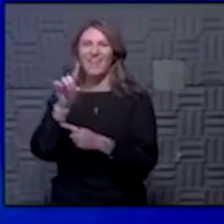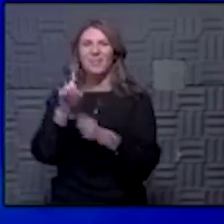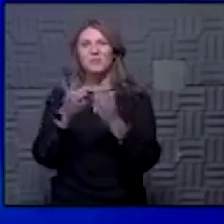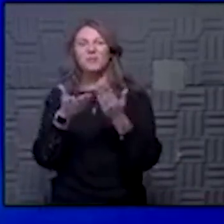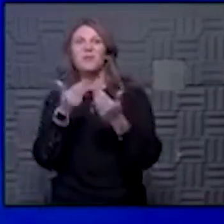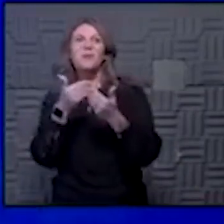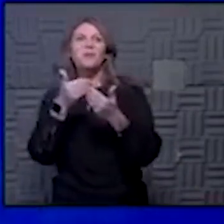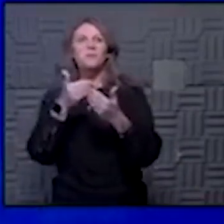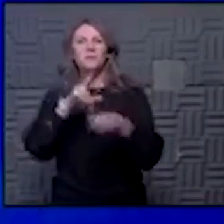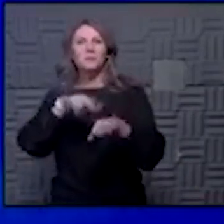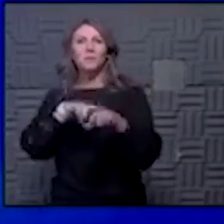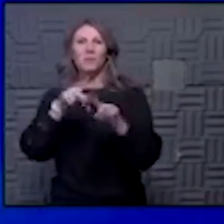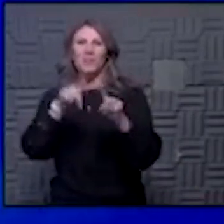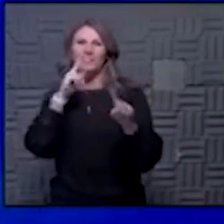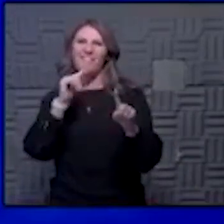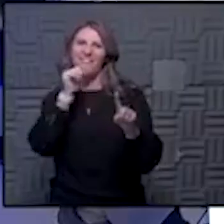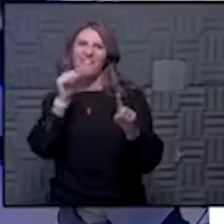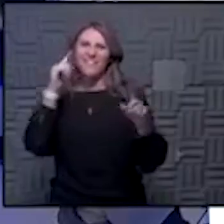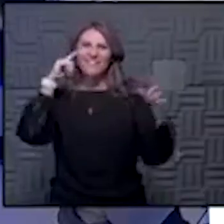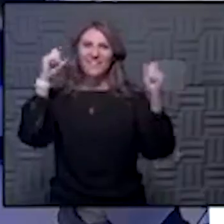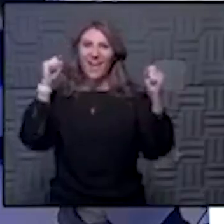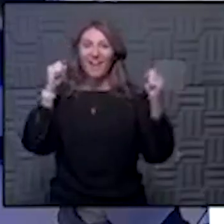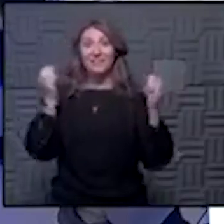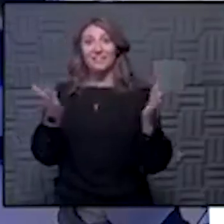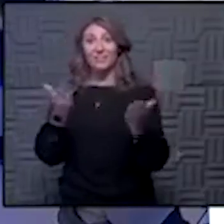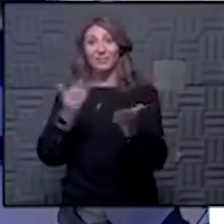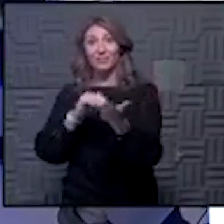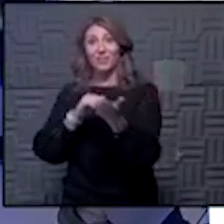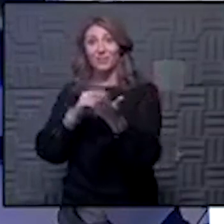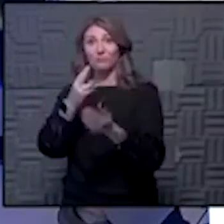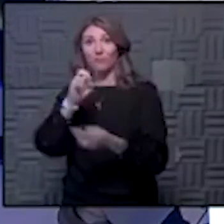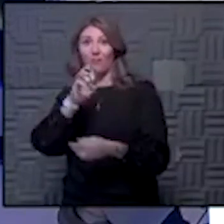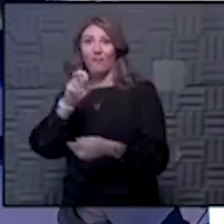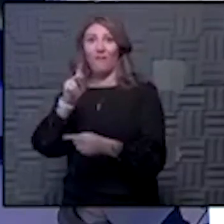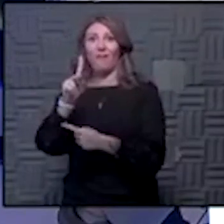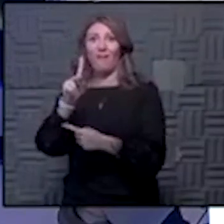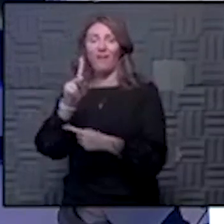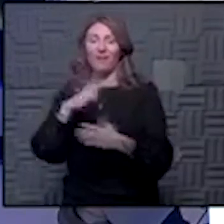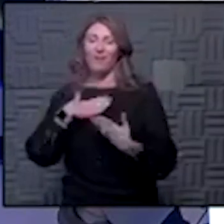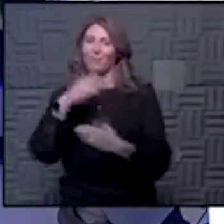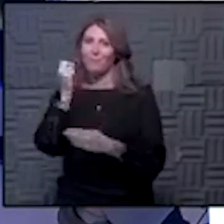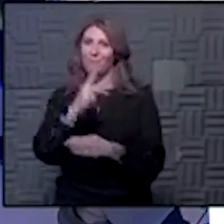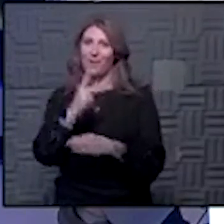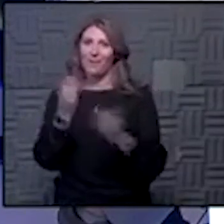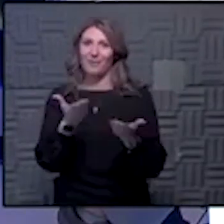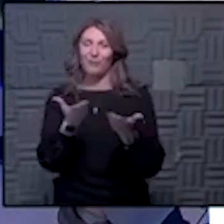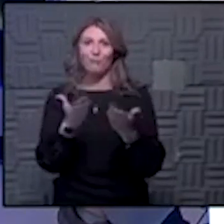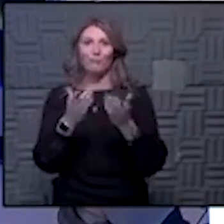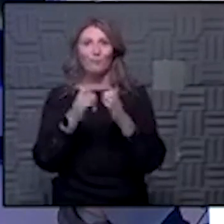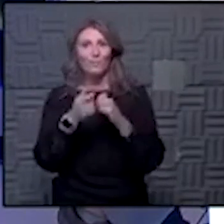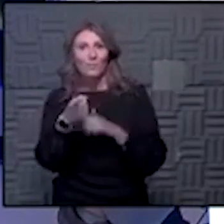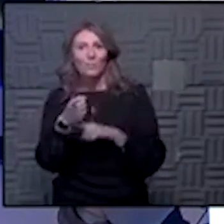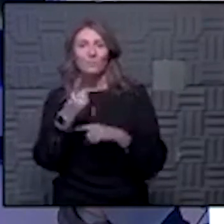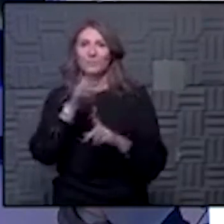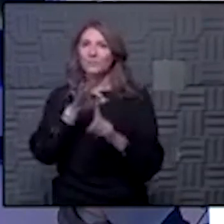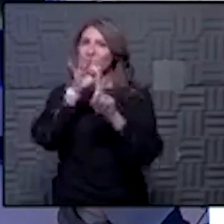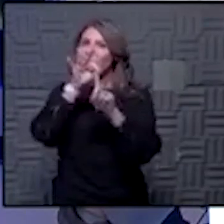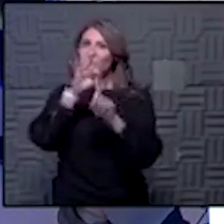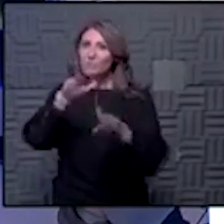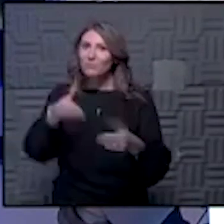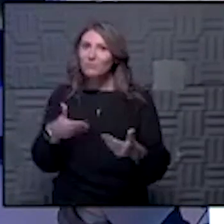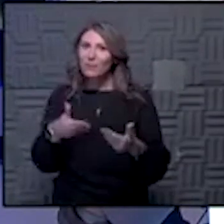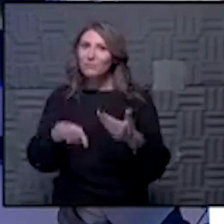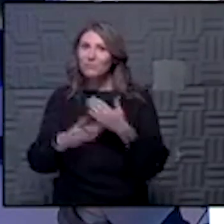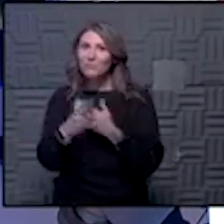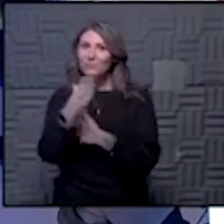as loud as it normally is. Here with Doc Hawk, and I know we're both happy to be back here with you. We have some really special guests this morning